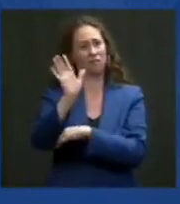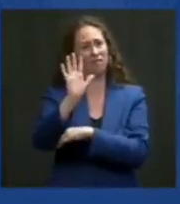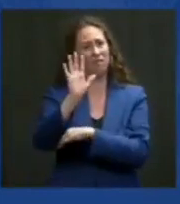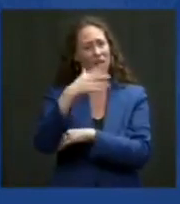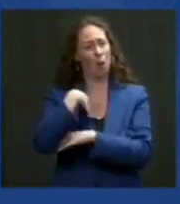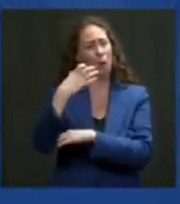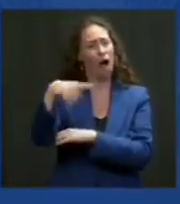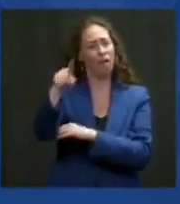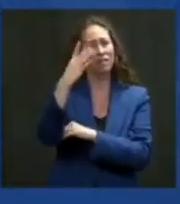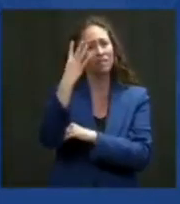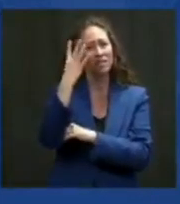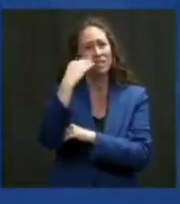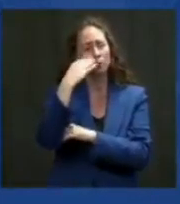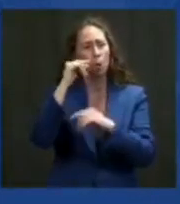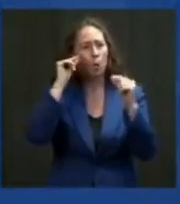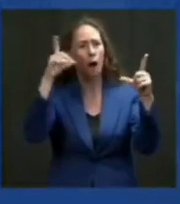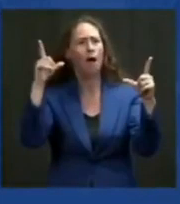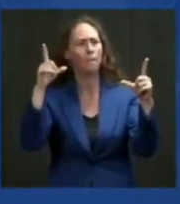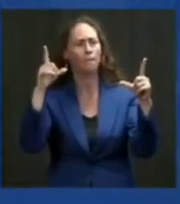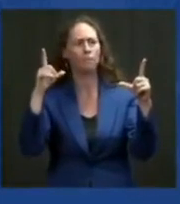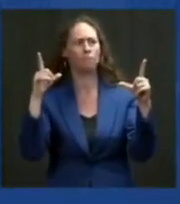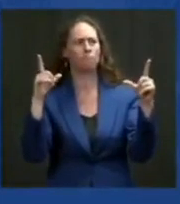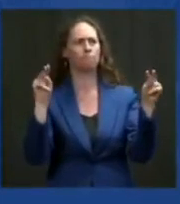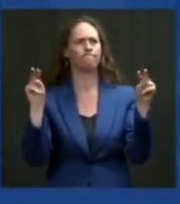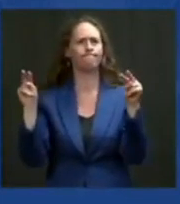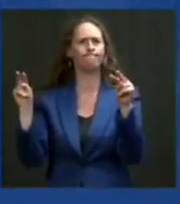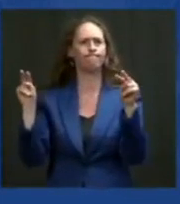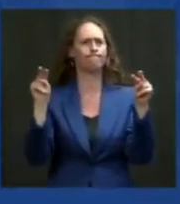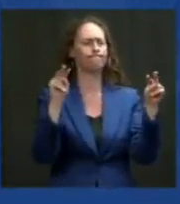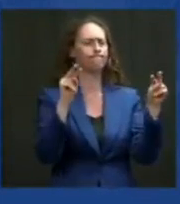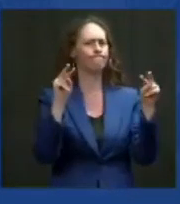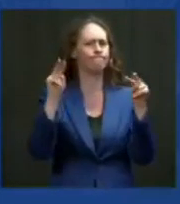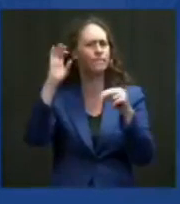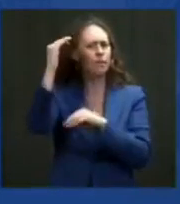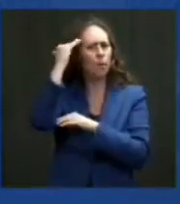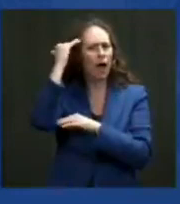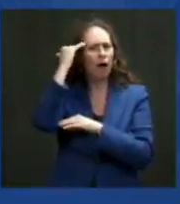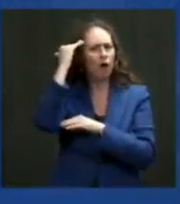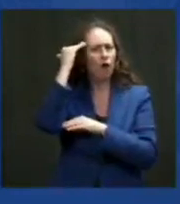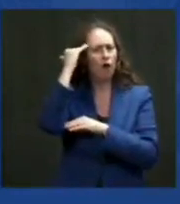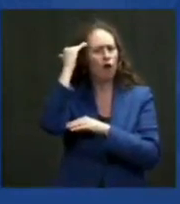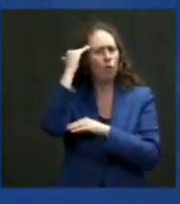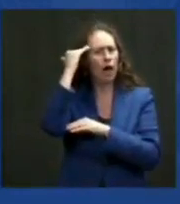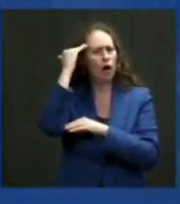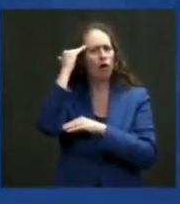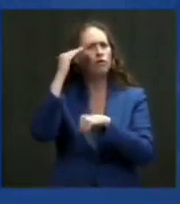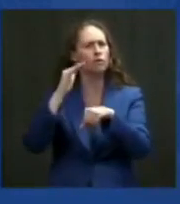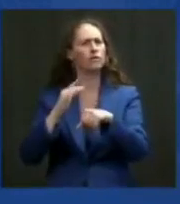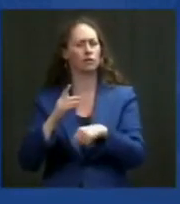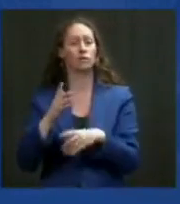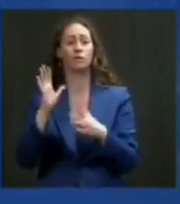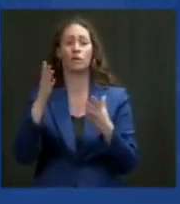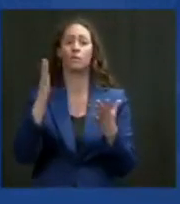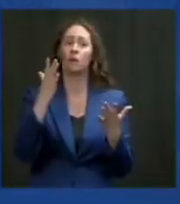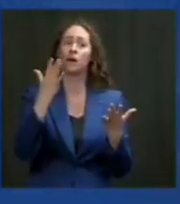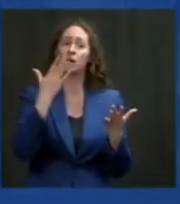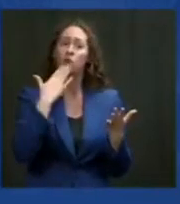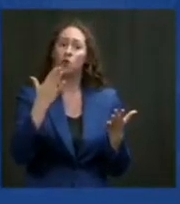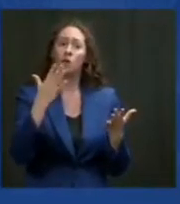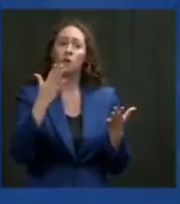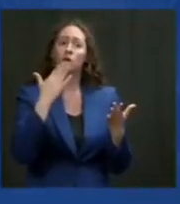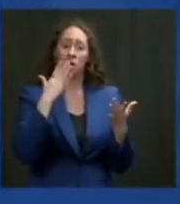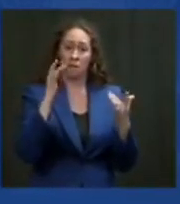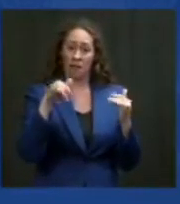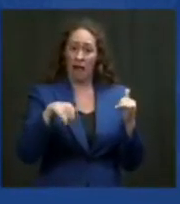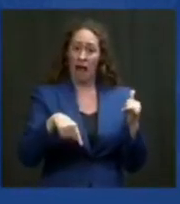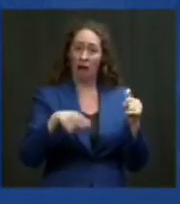alarmed. I'm also saying this. There's good news. It doesn't have to be this way.